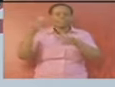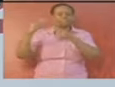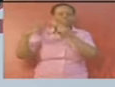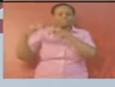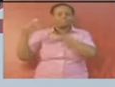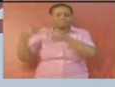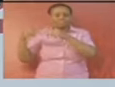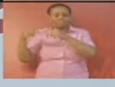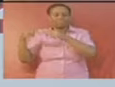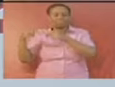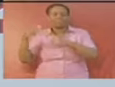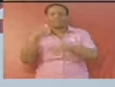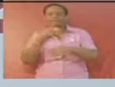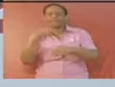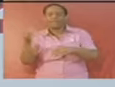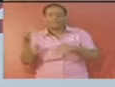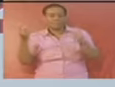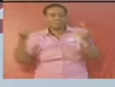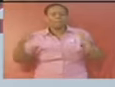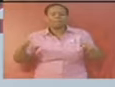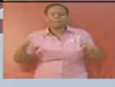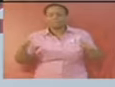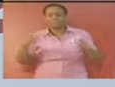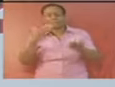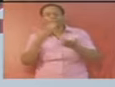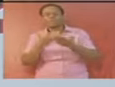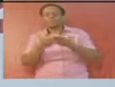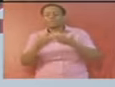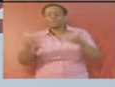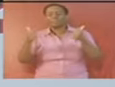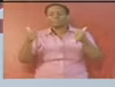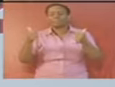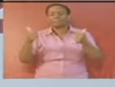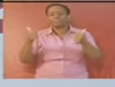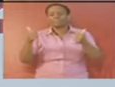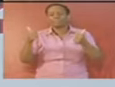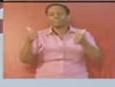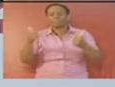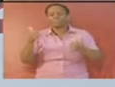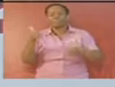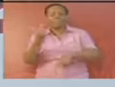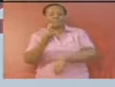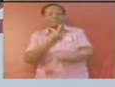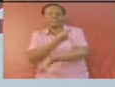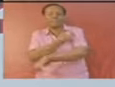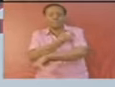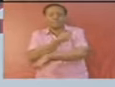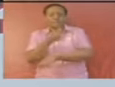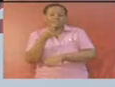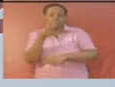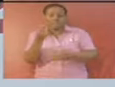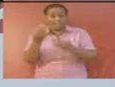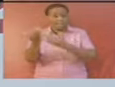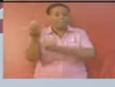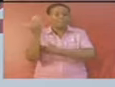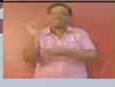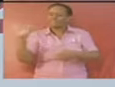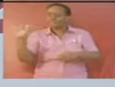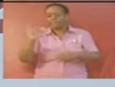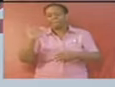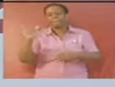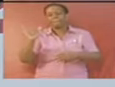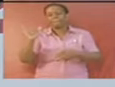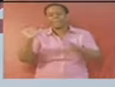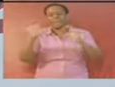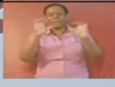that COVID-19 vaccine is just one in a long history of successful